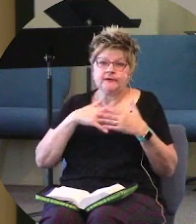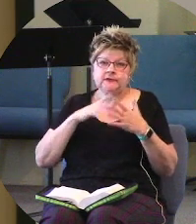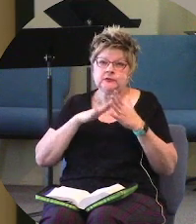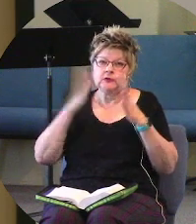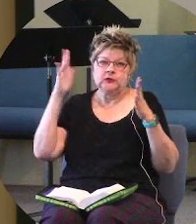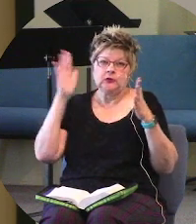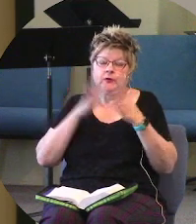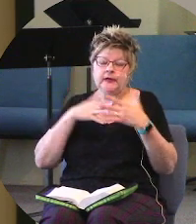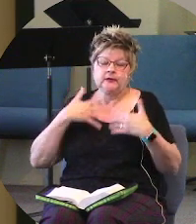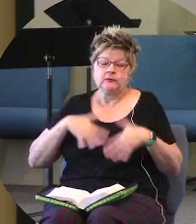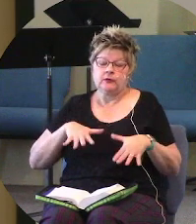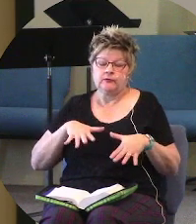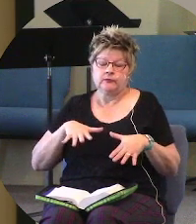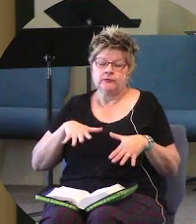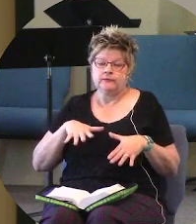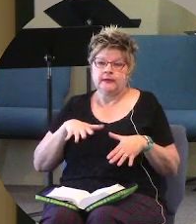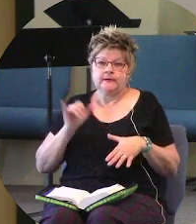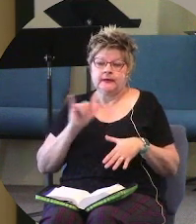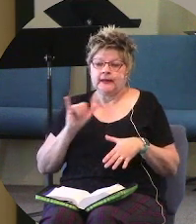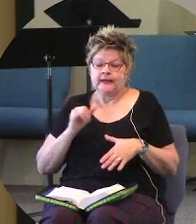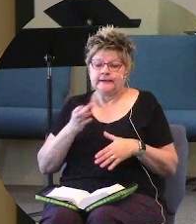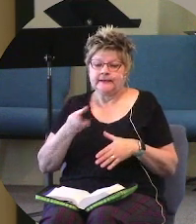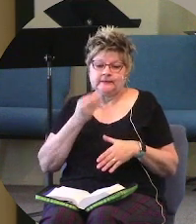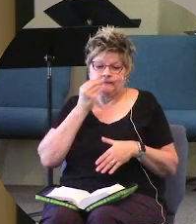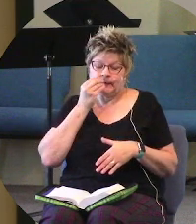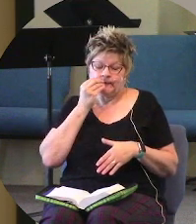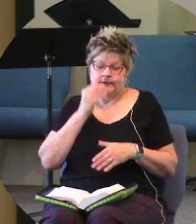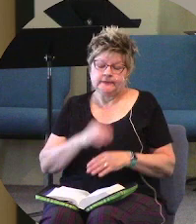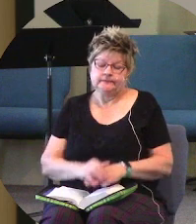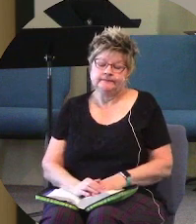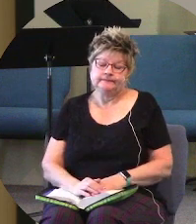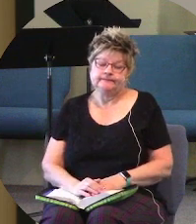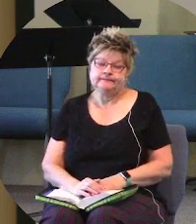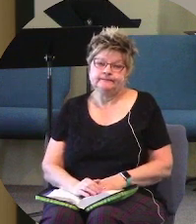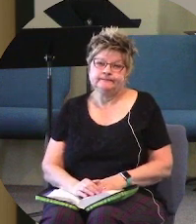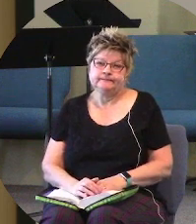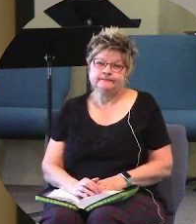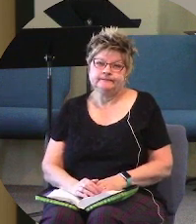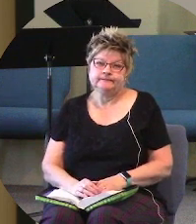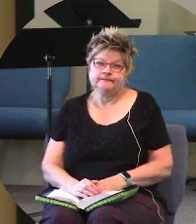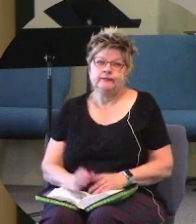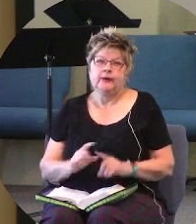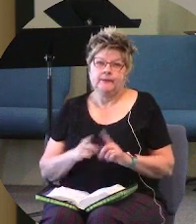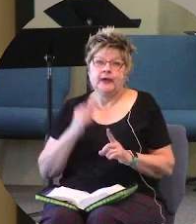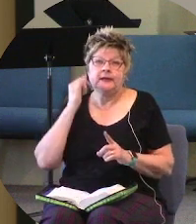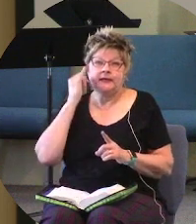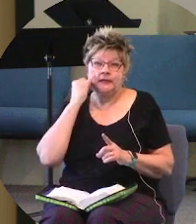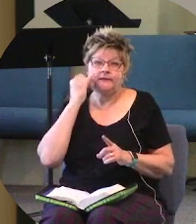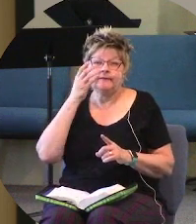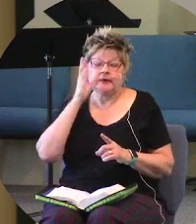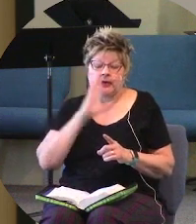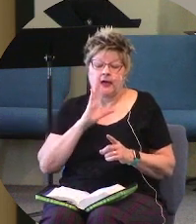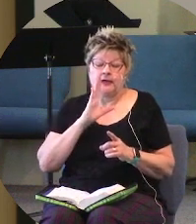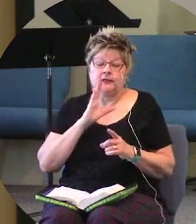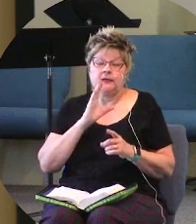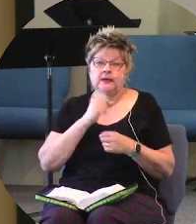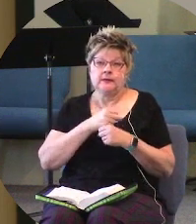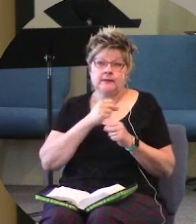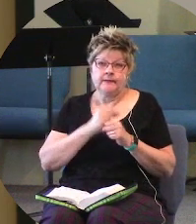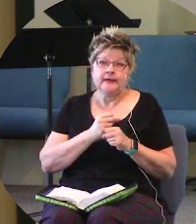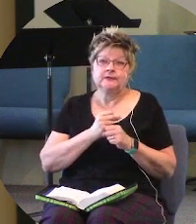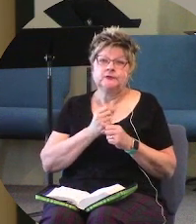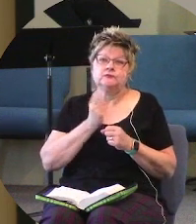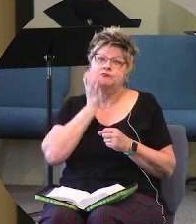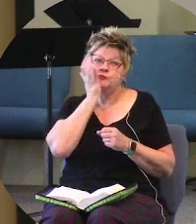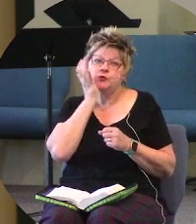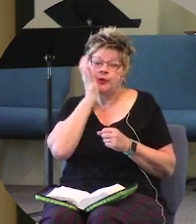himself like one of these. But if God so clothes the grass of the field, which